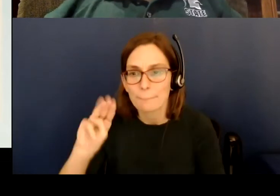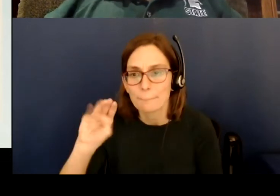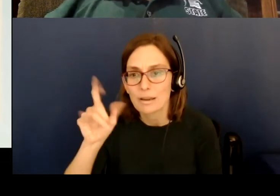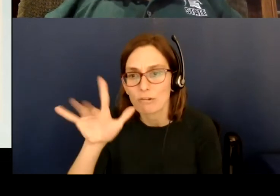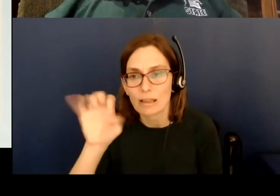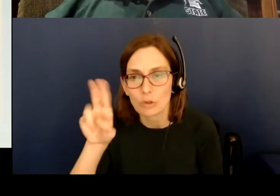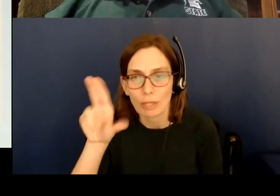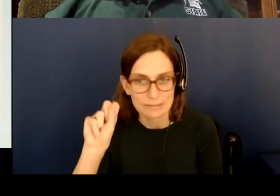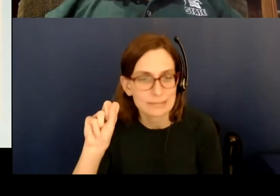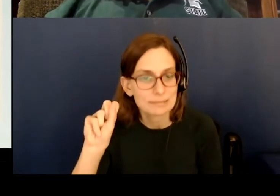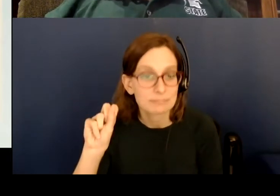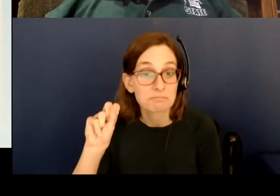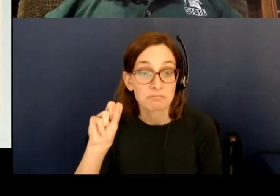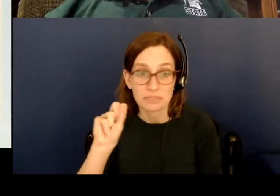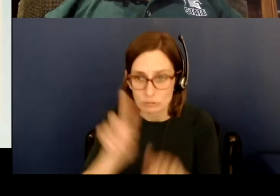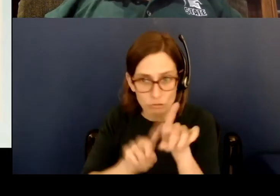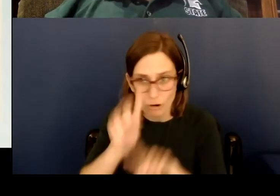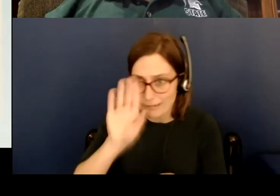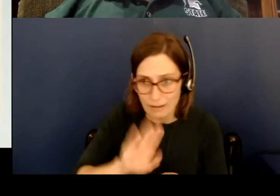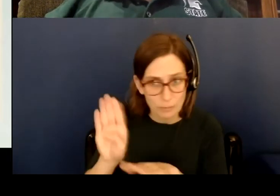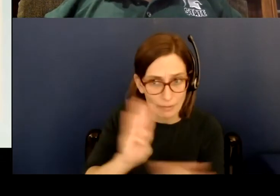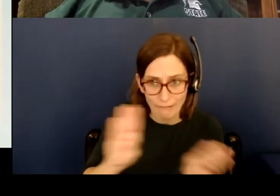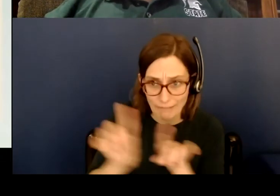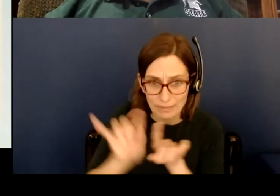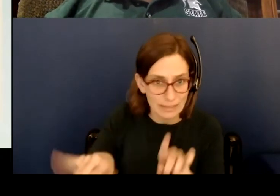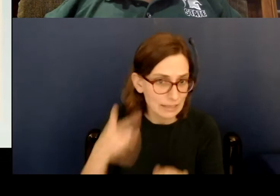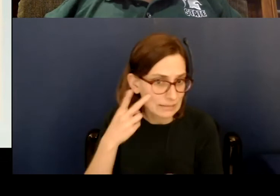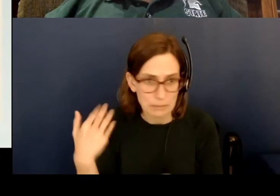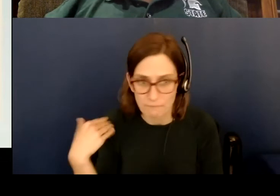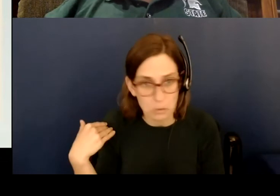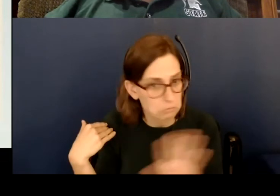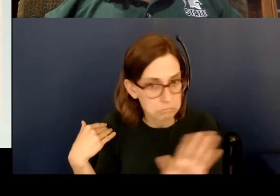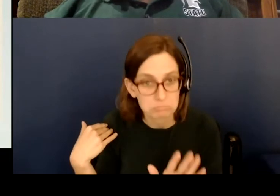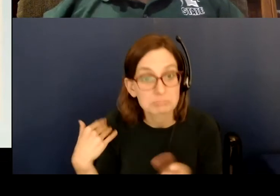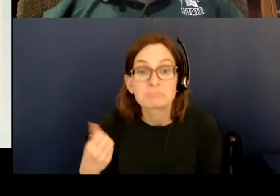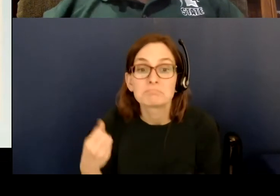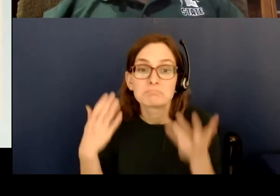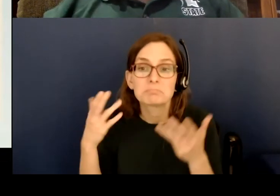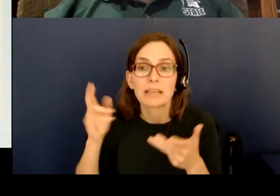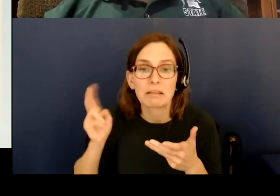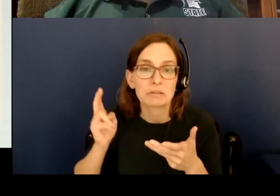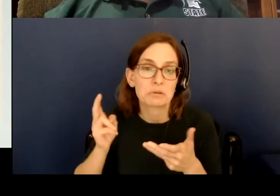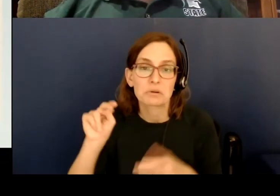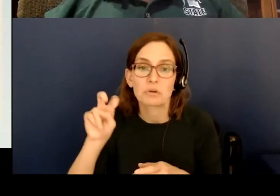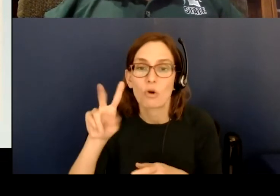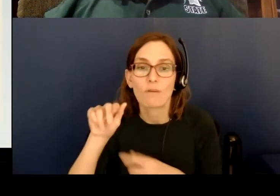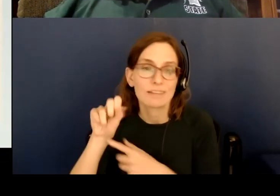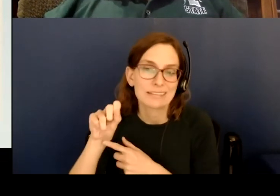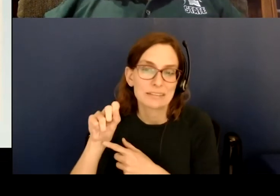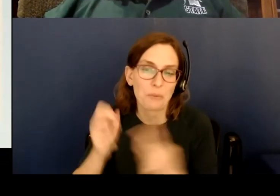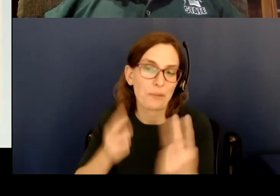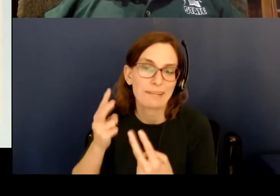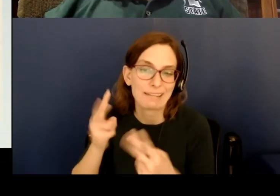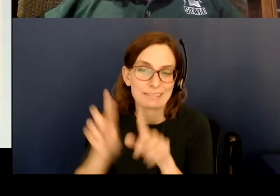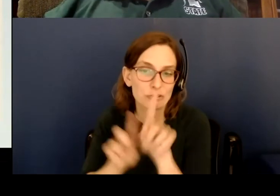this. And since then, several historical novas, guest stars into Chinese literature, have